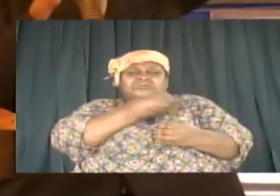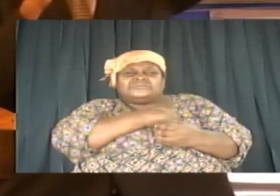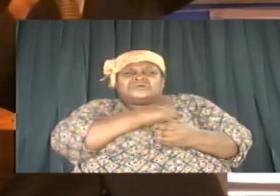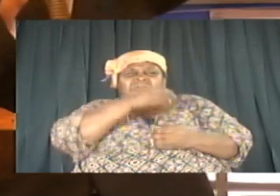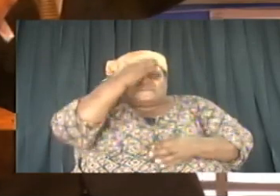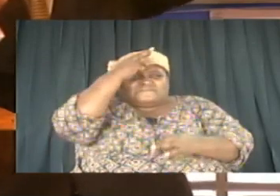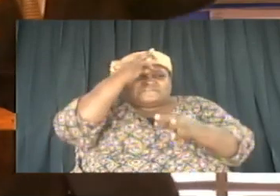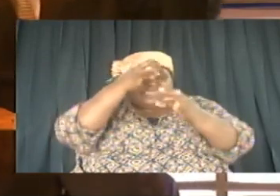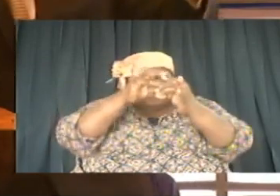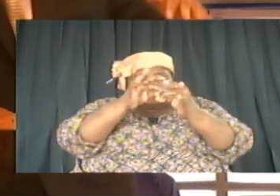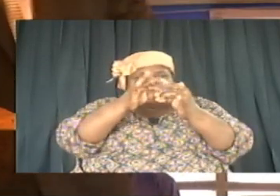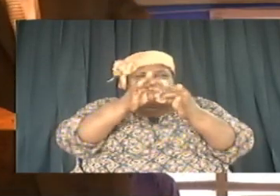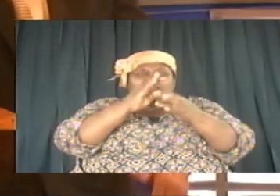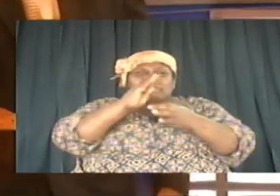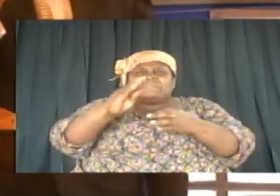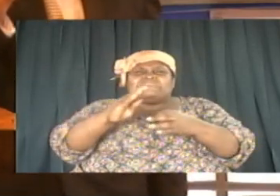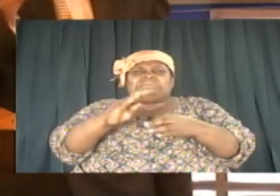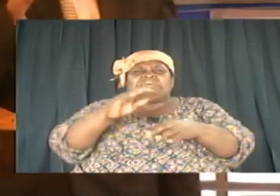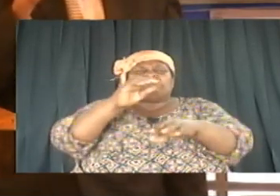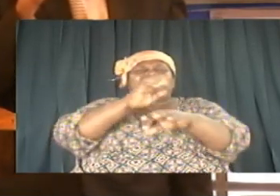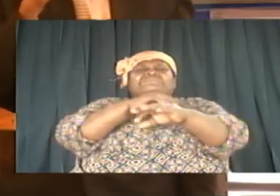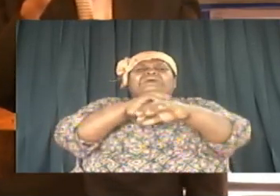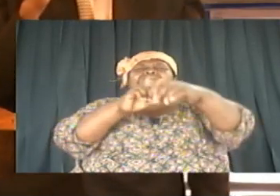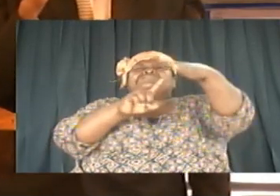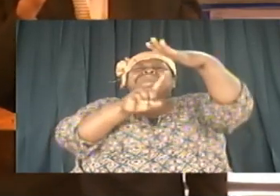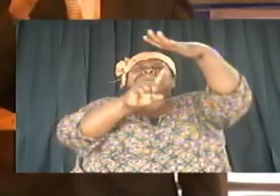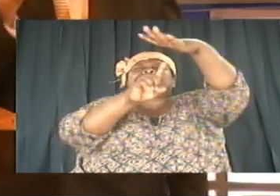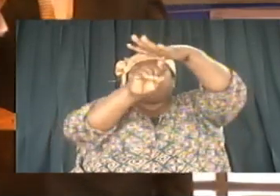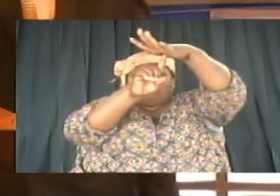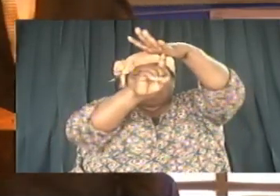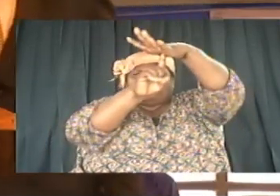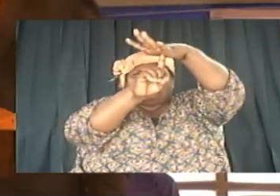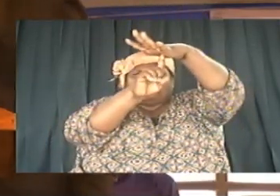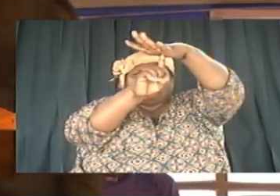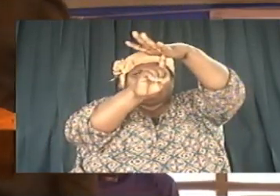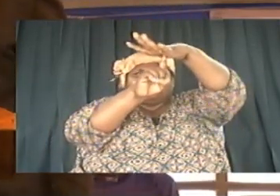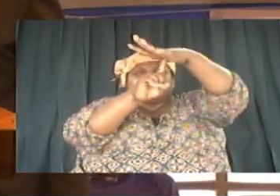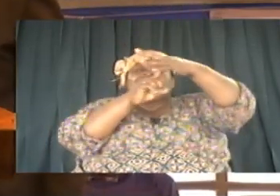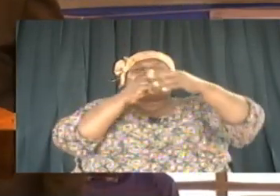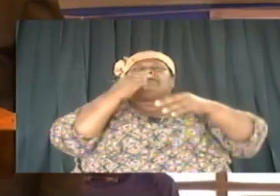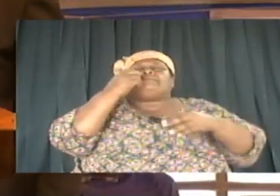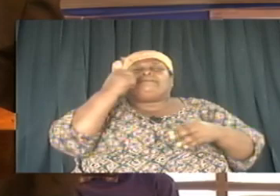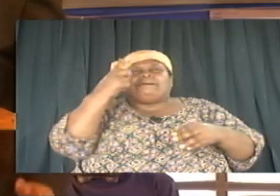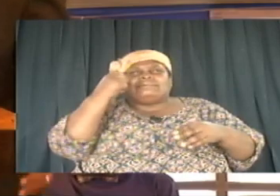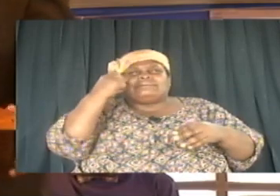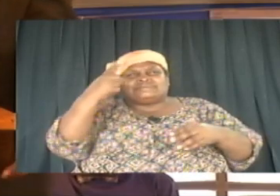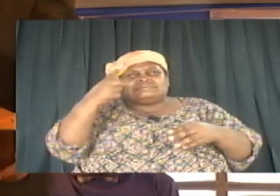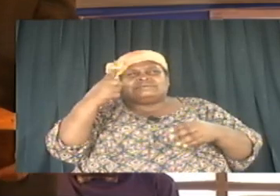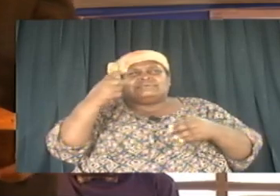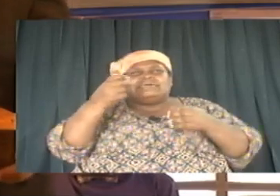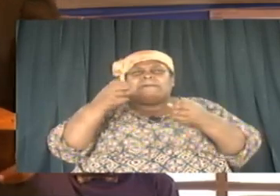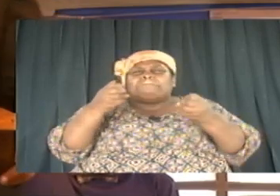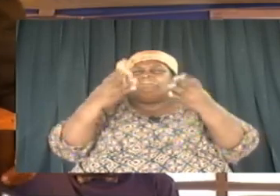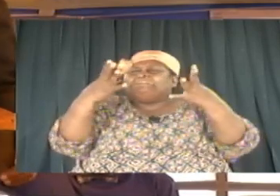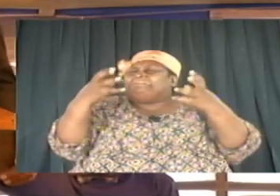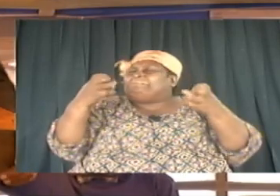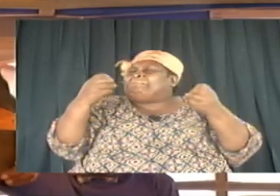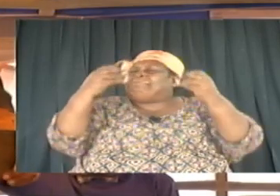peak and understand that there is a tremendous blessing from God